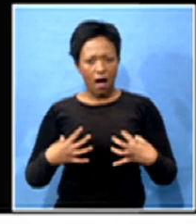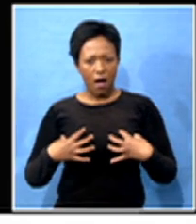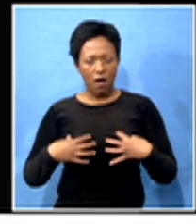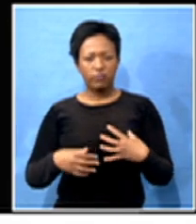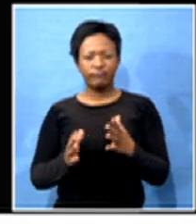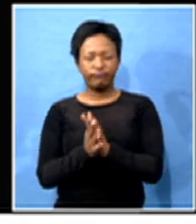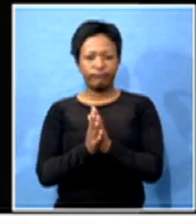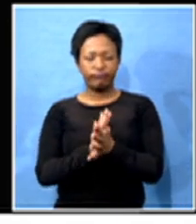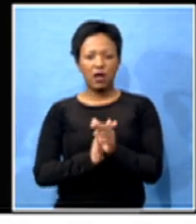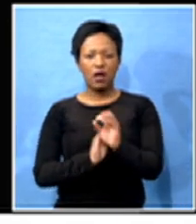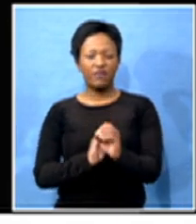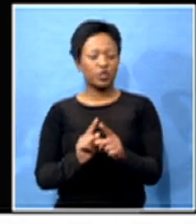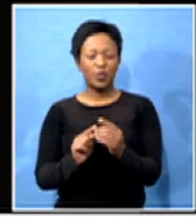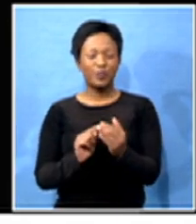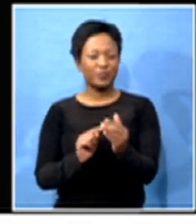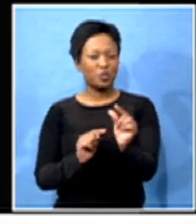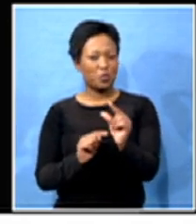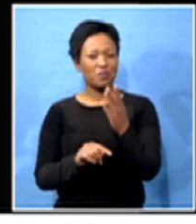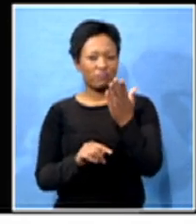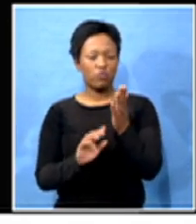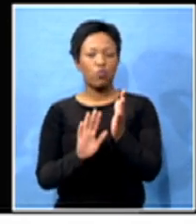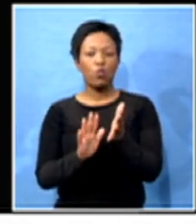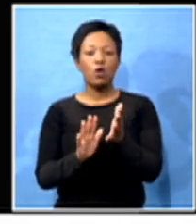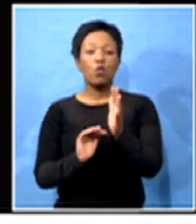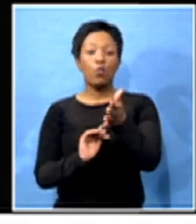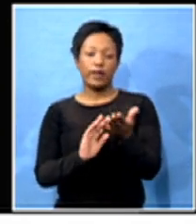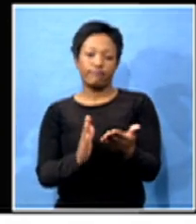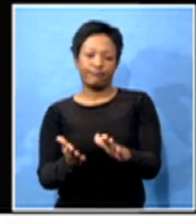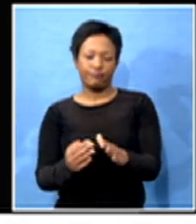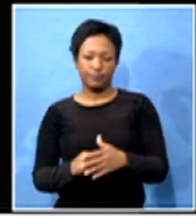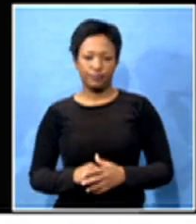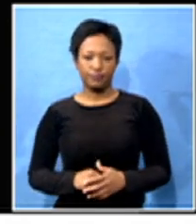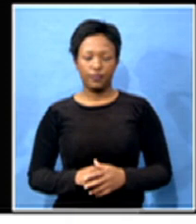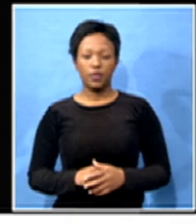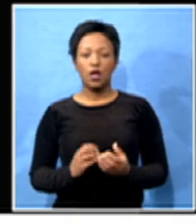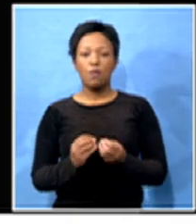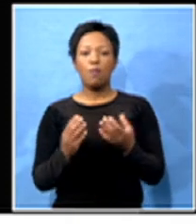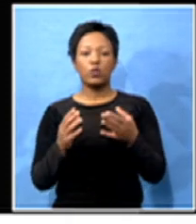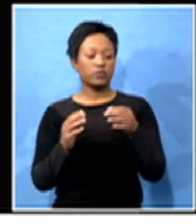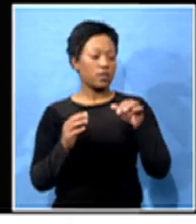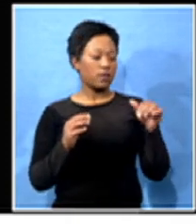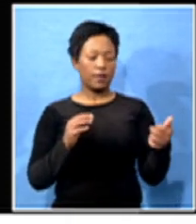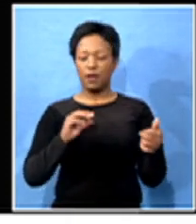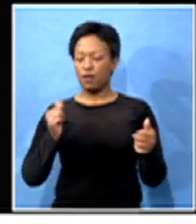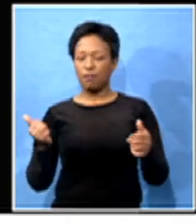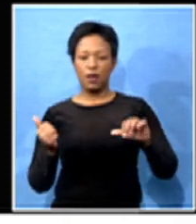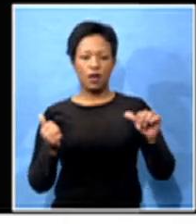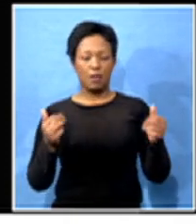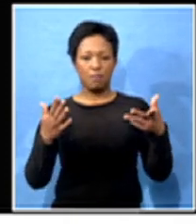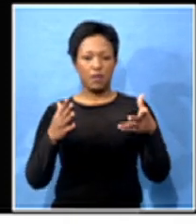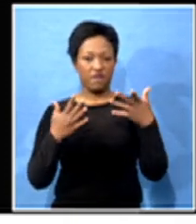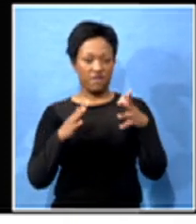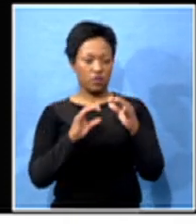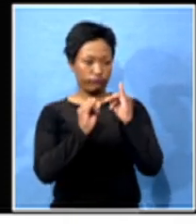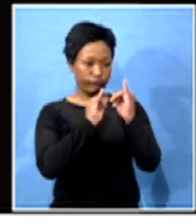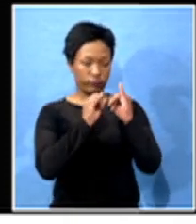won't make it. So most of our neighbors that I've interviewed during the